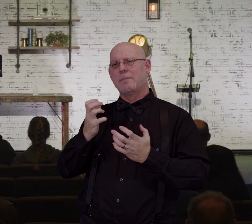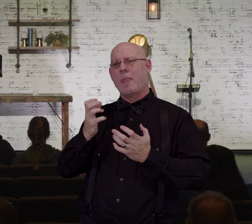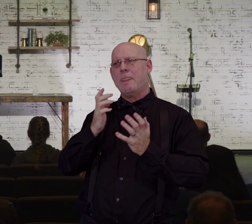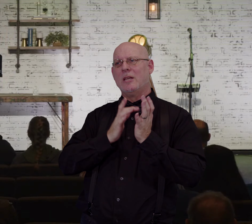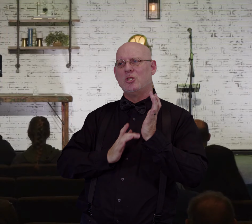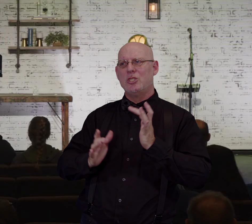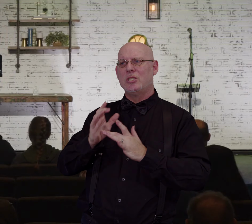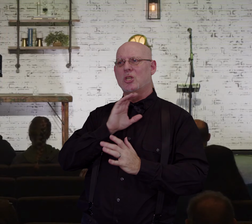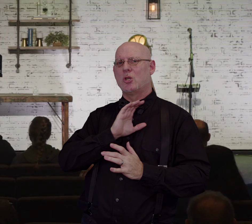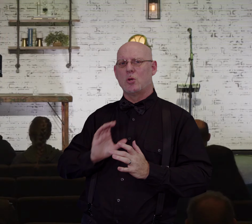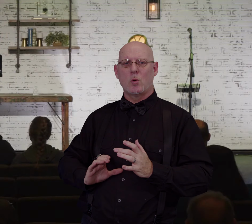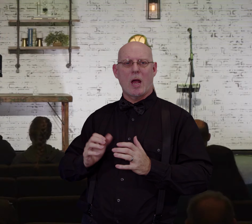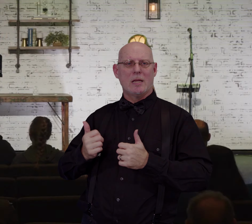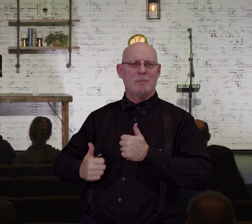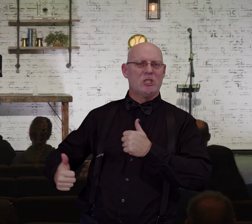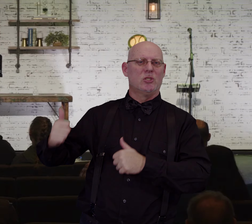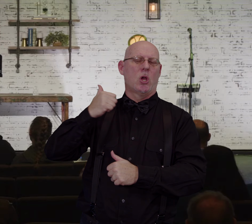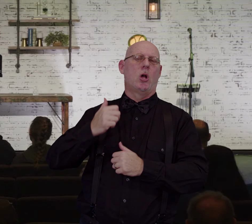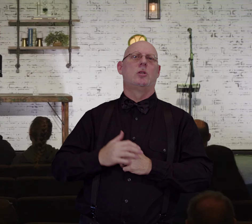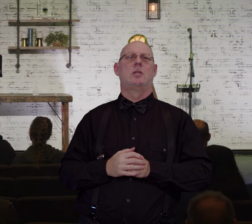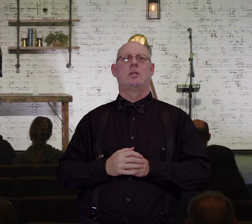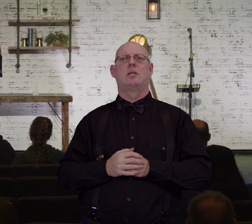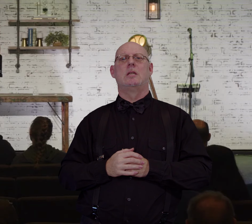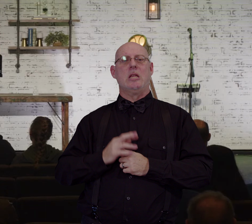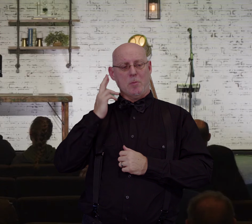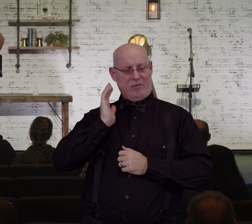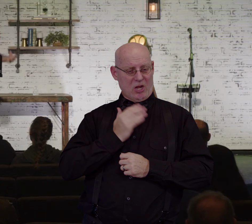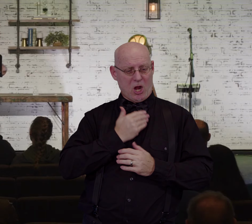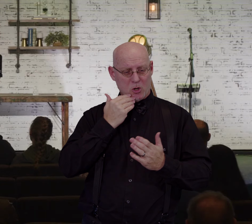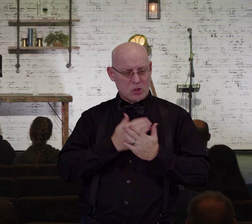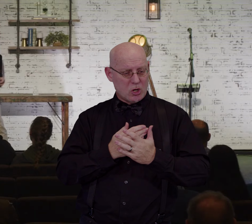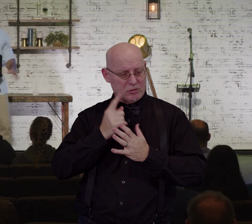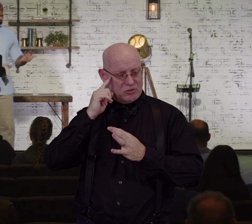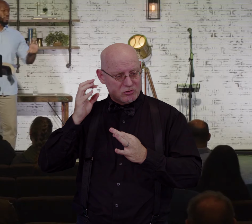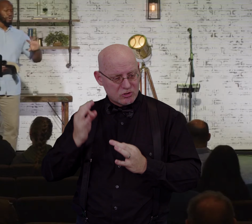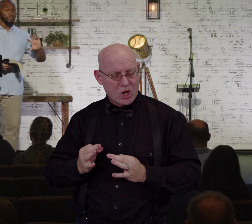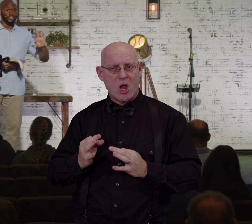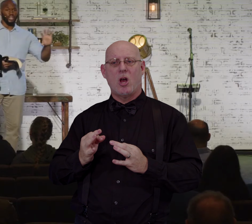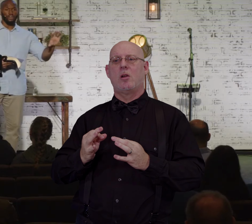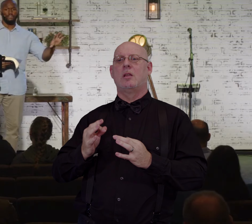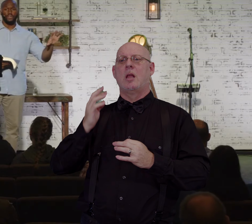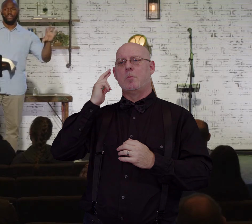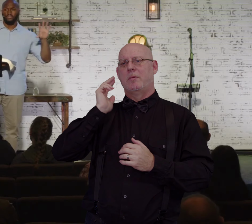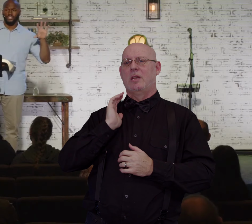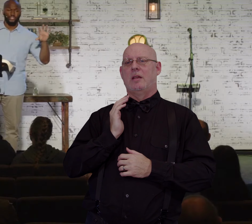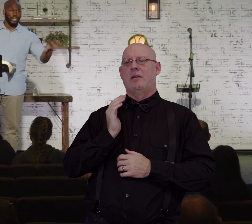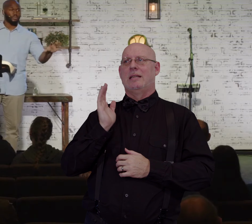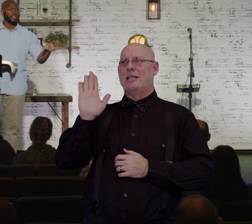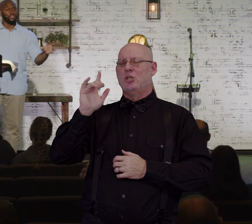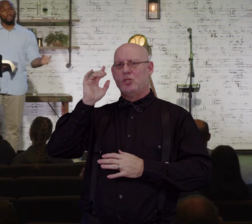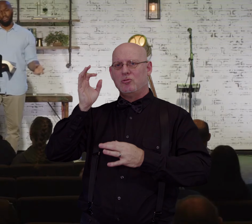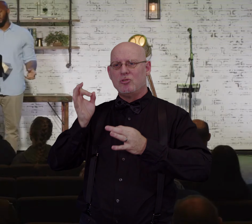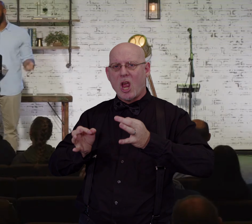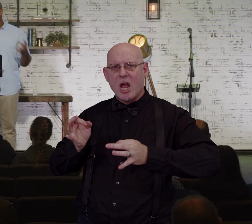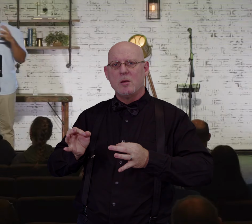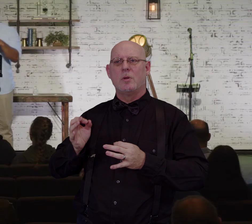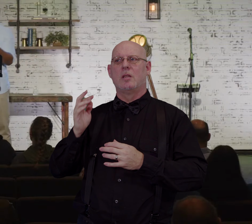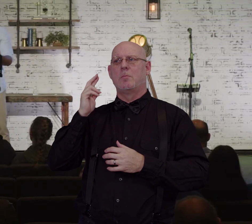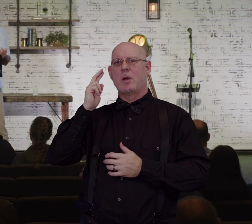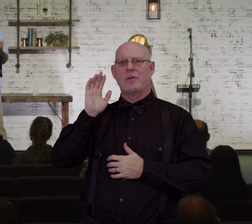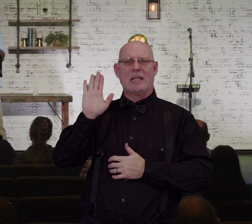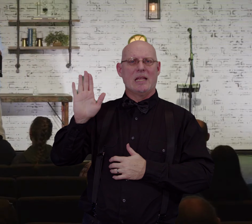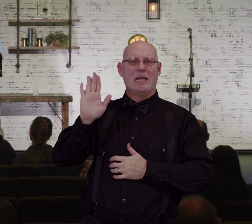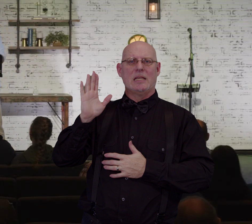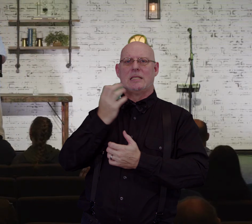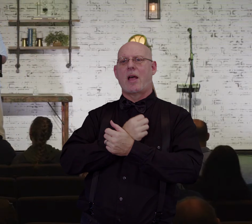that Jesus Christ to be exalted. That's the purpose of our good resolve. That's the purpose of this judgment, the purpose